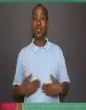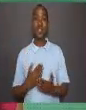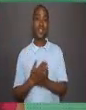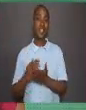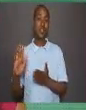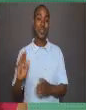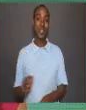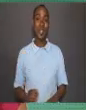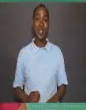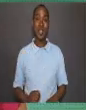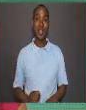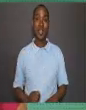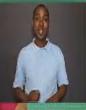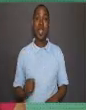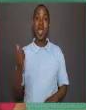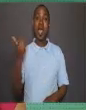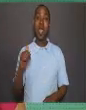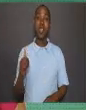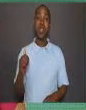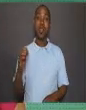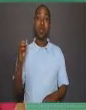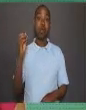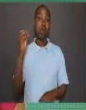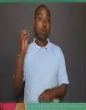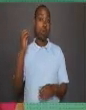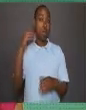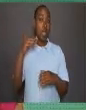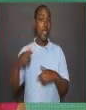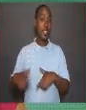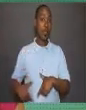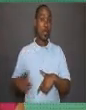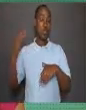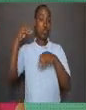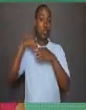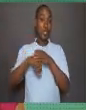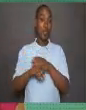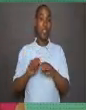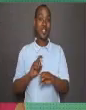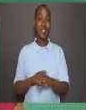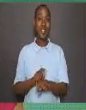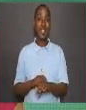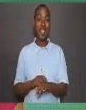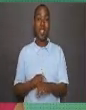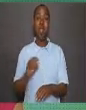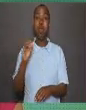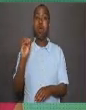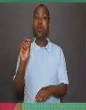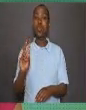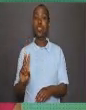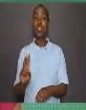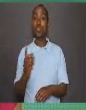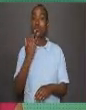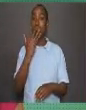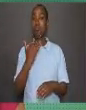When air is inhaled into the lungs, oxygen passes into the blood